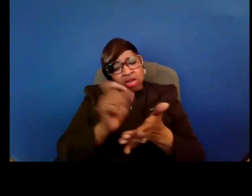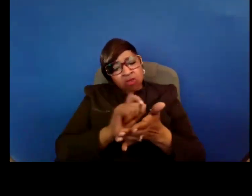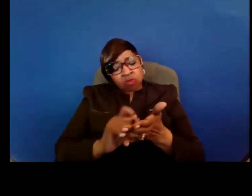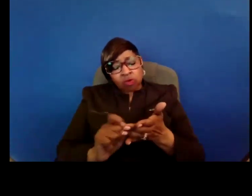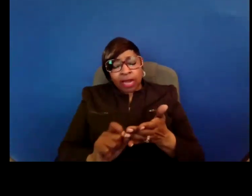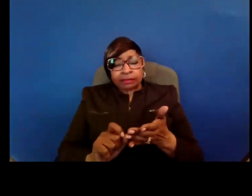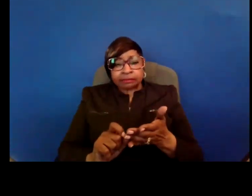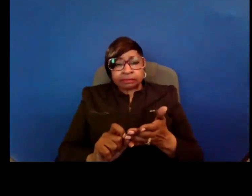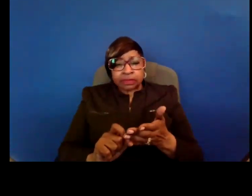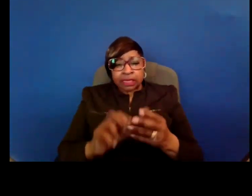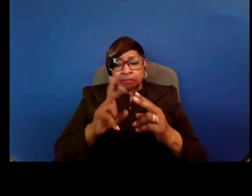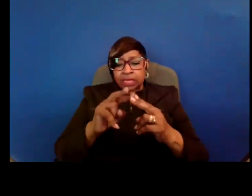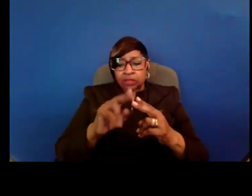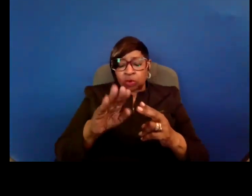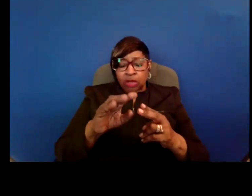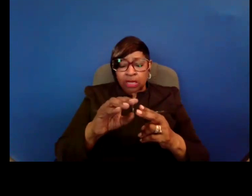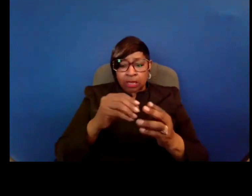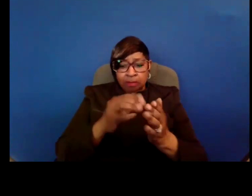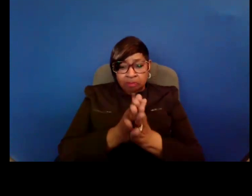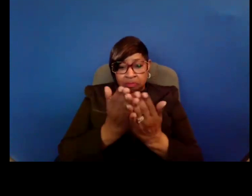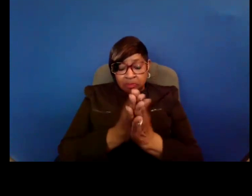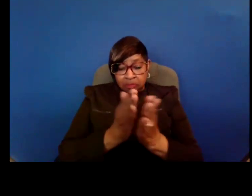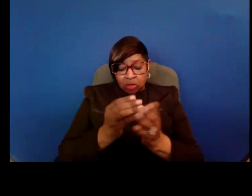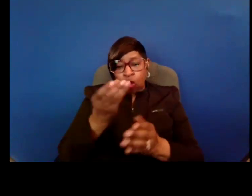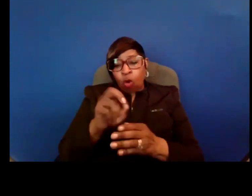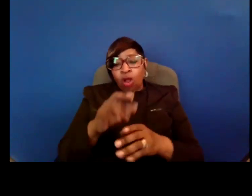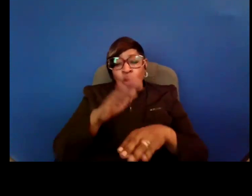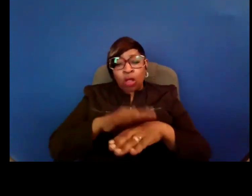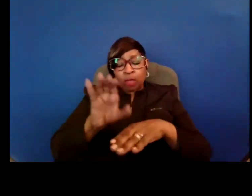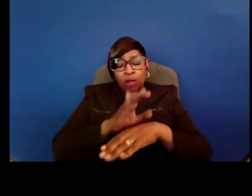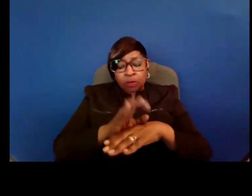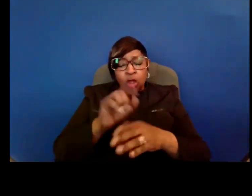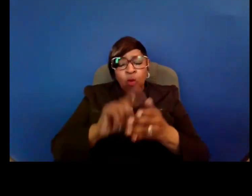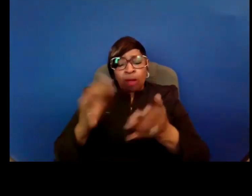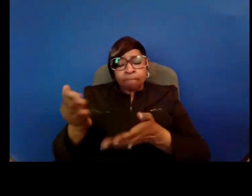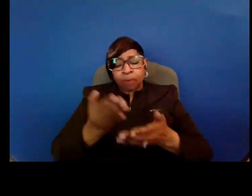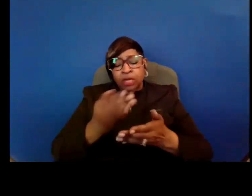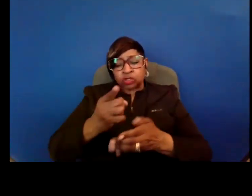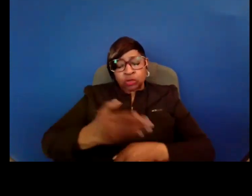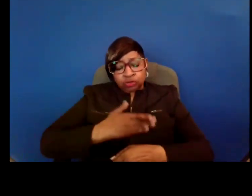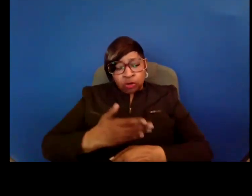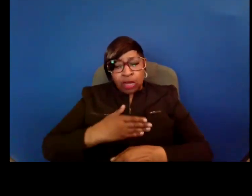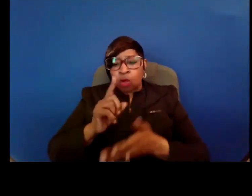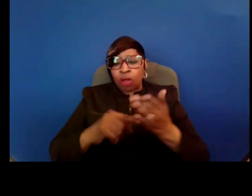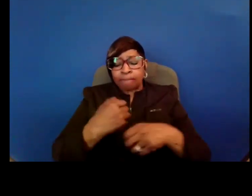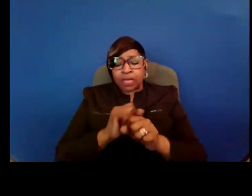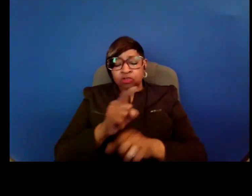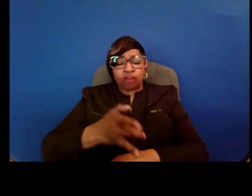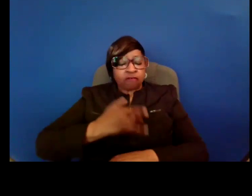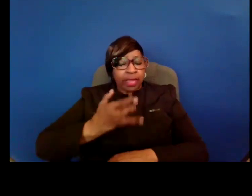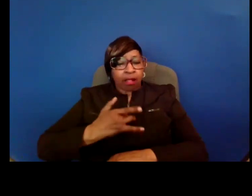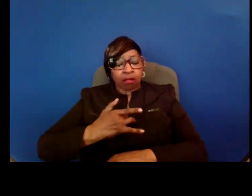down either in your notebook or on your computer, what brings you joy? What makes you